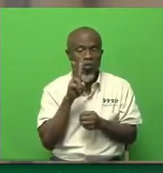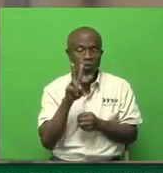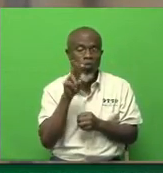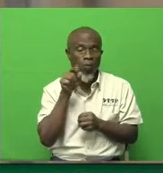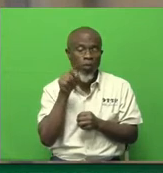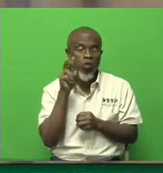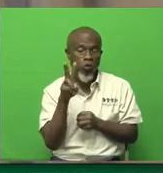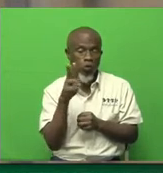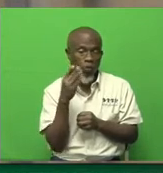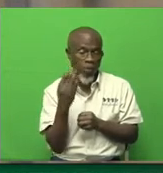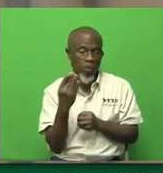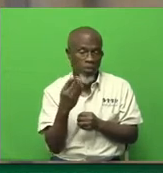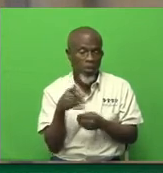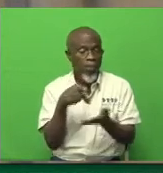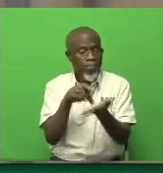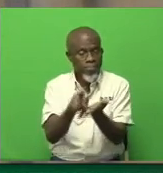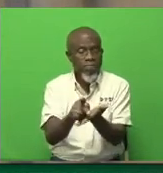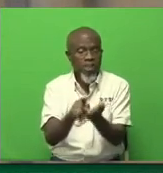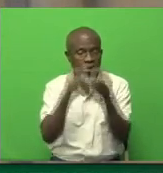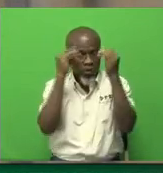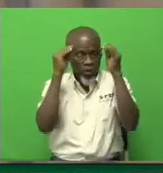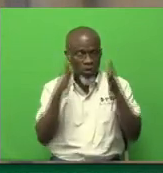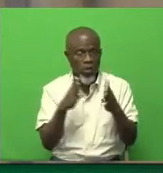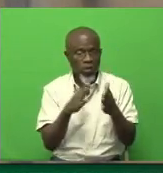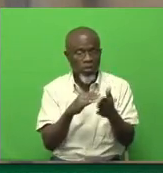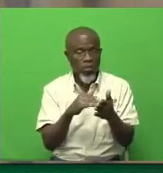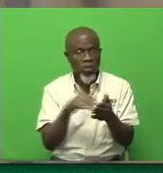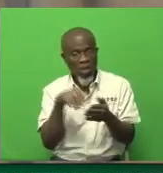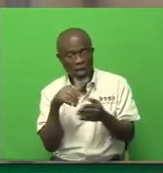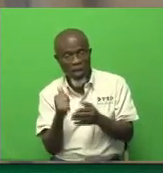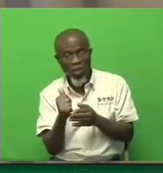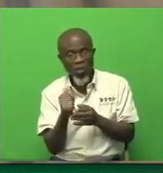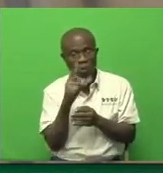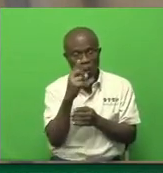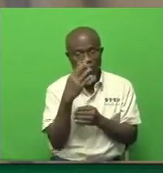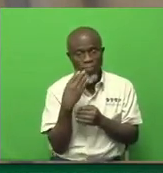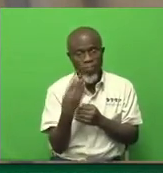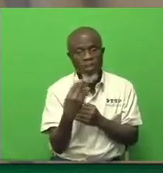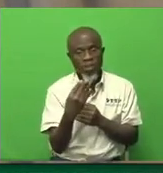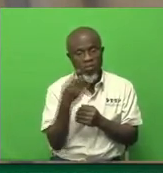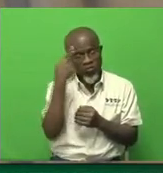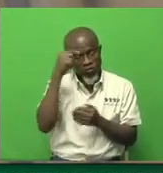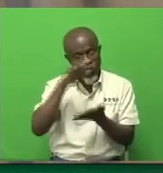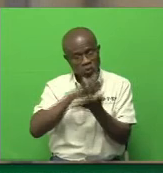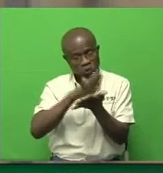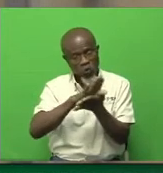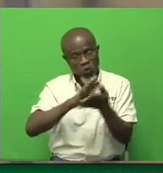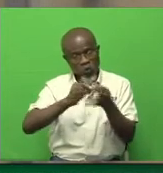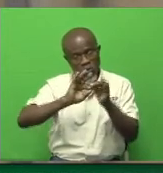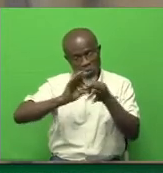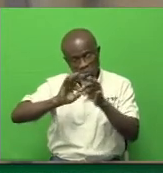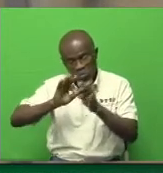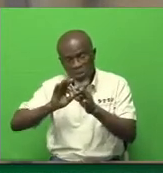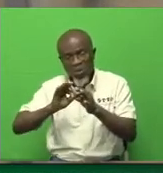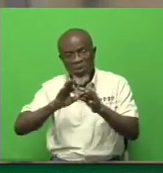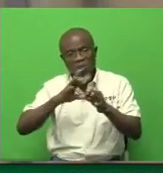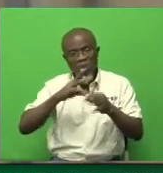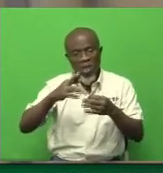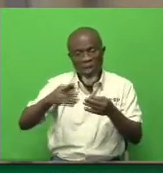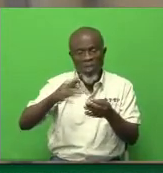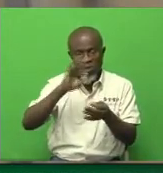goes to subsidies of post-secondary and tertiary institutions one billion is allocated for school repairs School feeding School transport